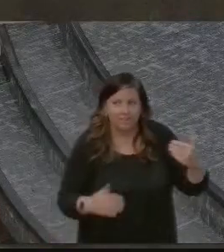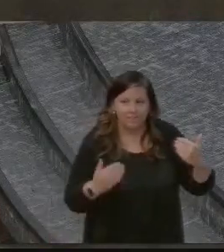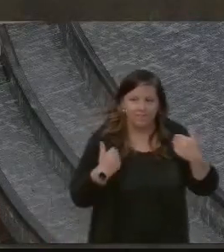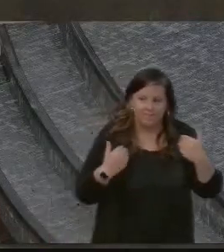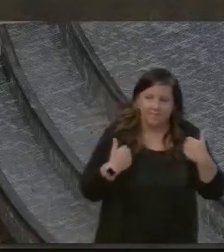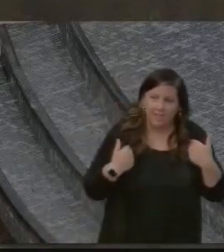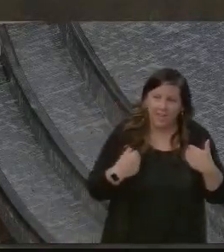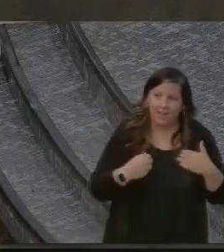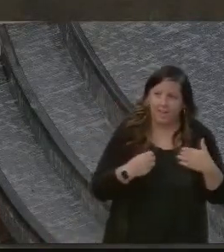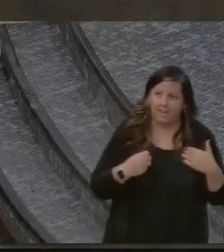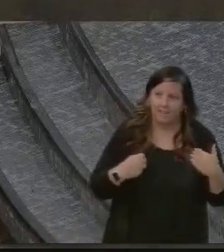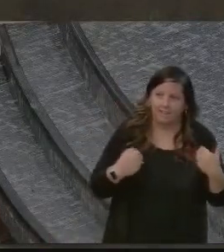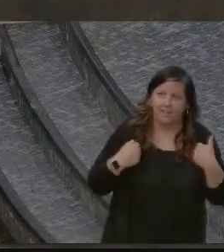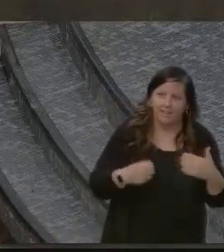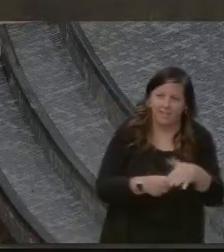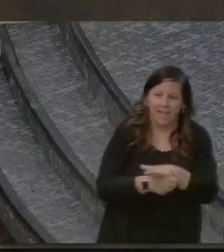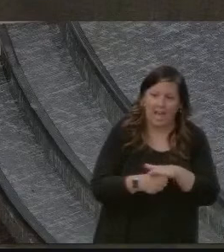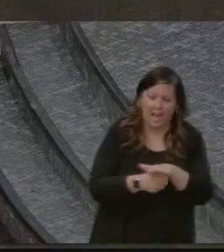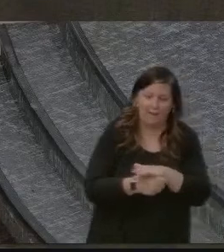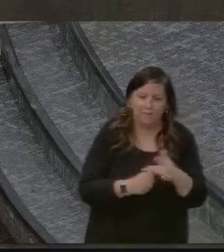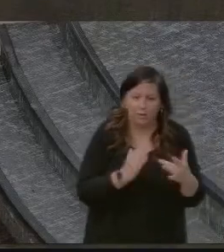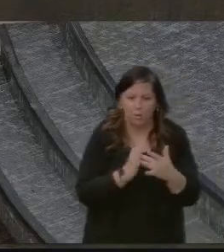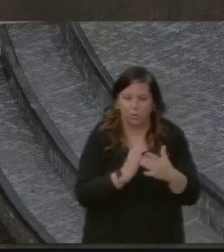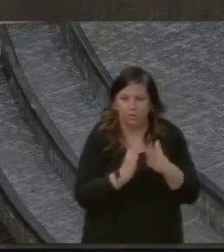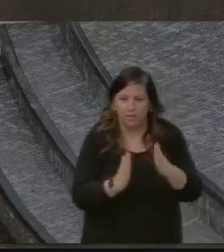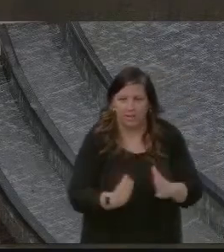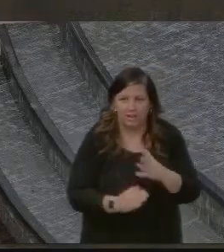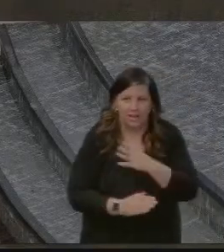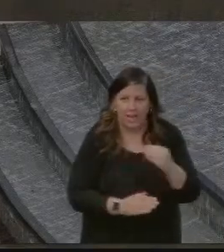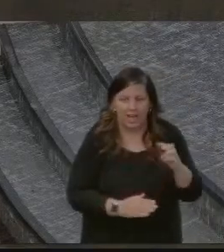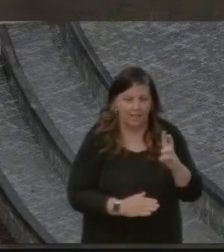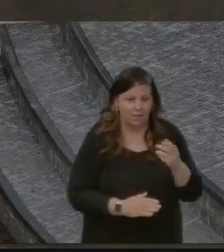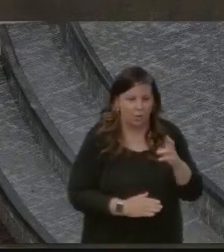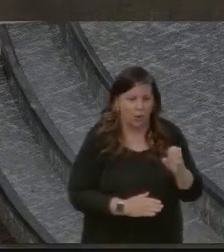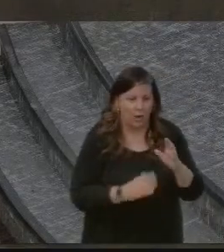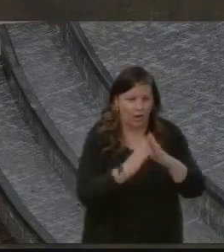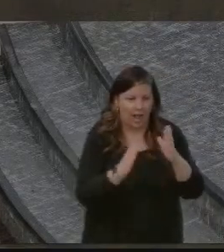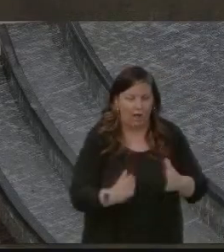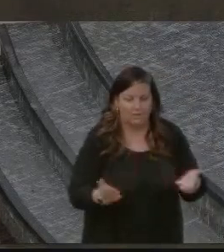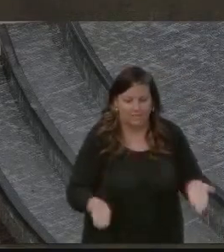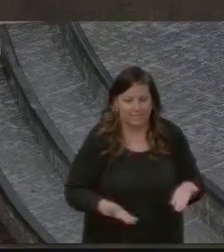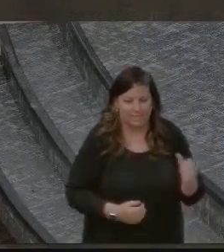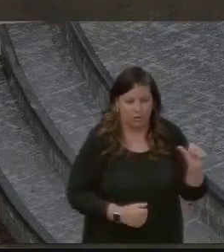that the warehouse is also located here in Athens.